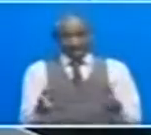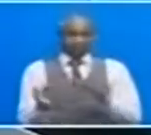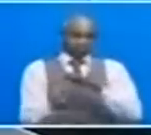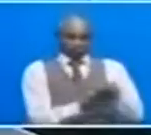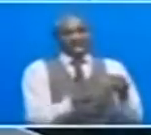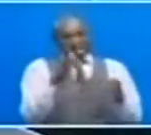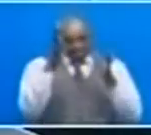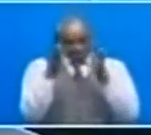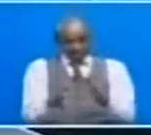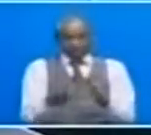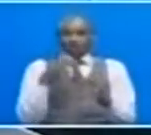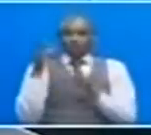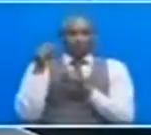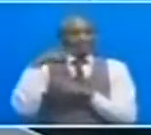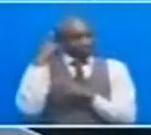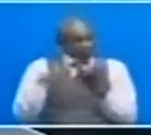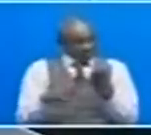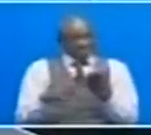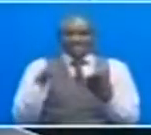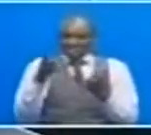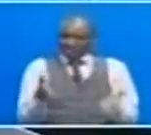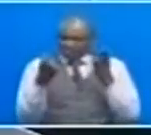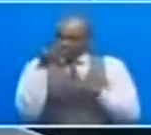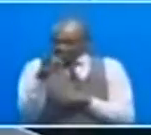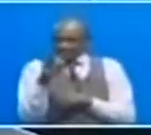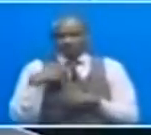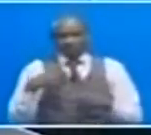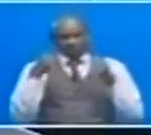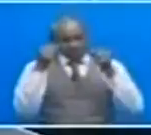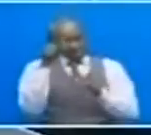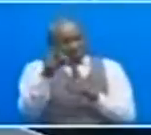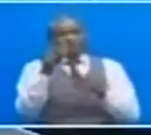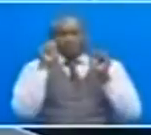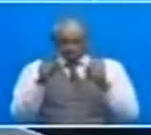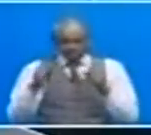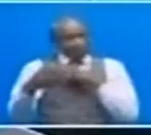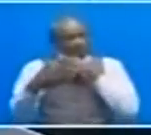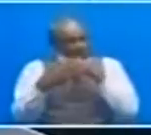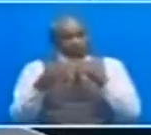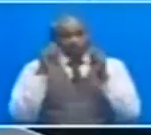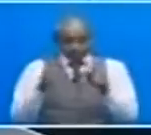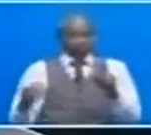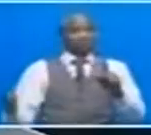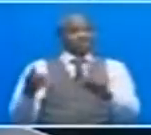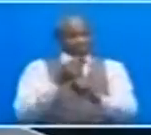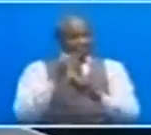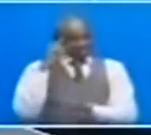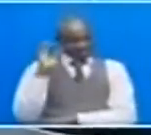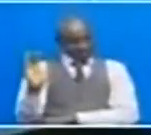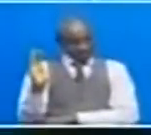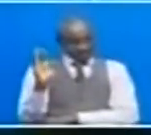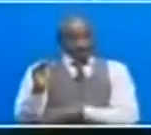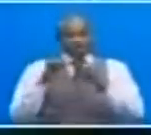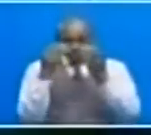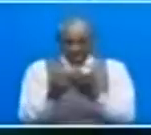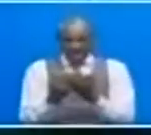stakeholders in the country hope that the improvement made in this year's championship is a step closer towards realizing the dream of getting back the